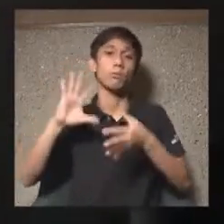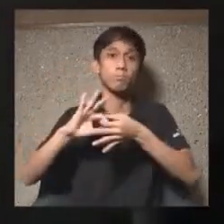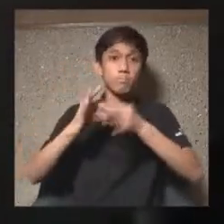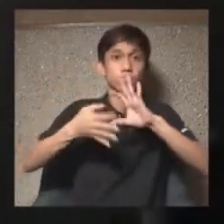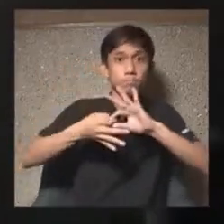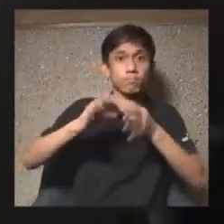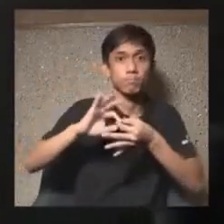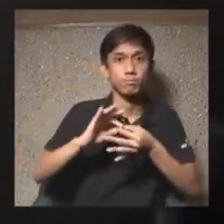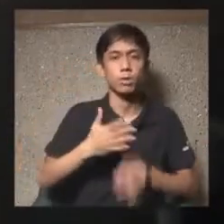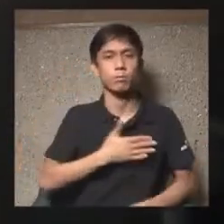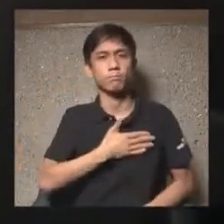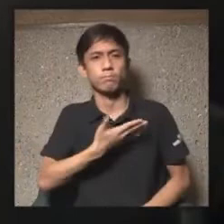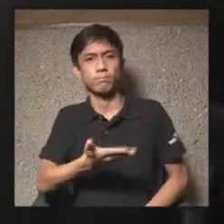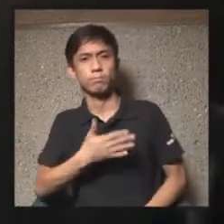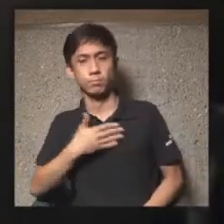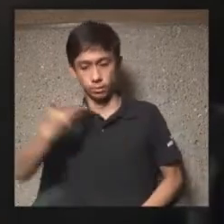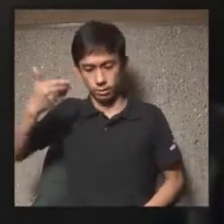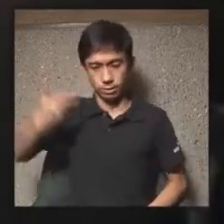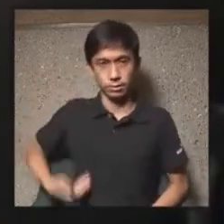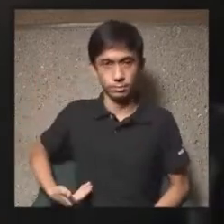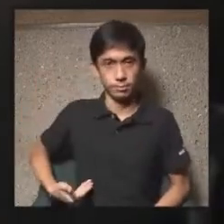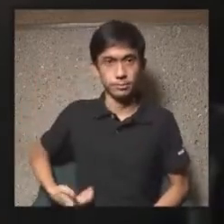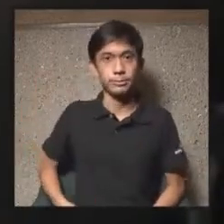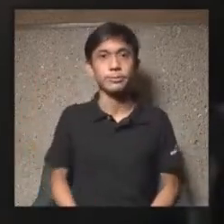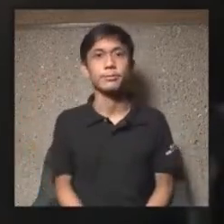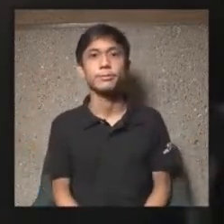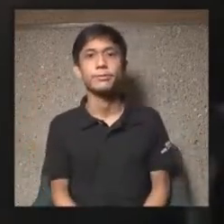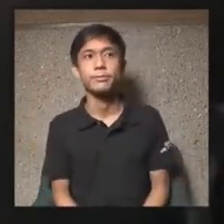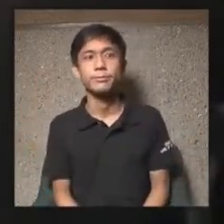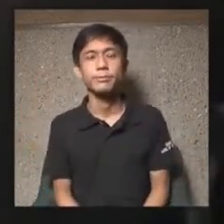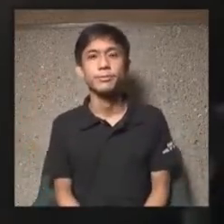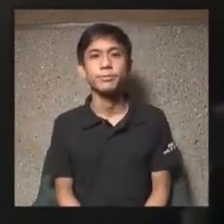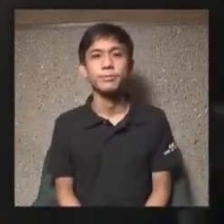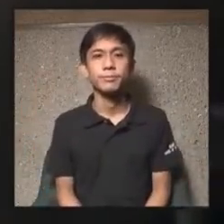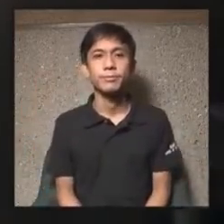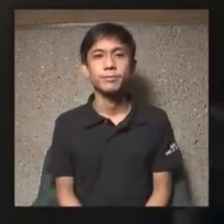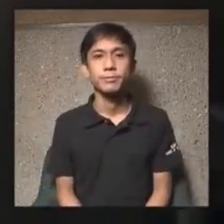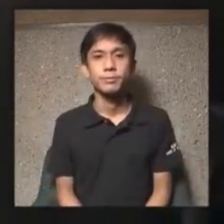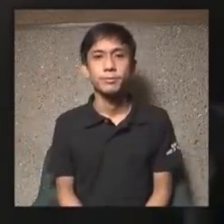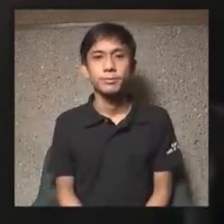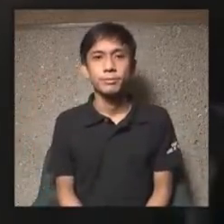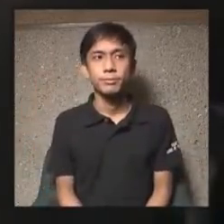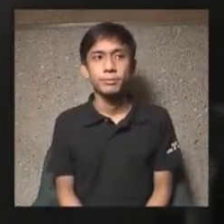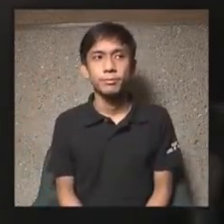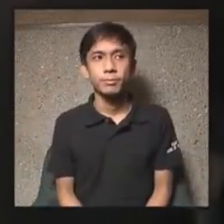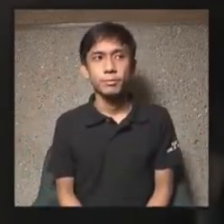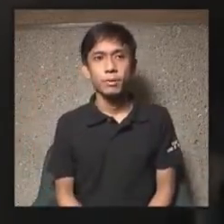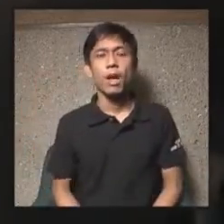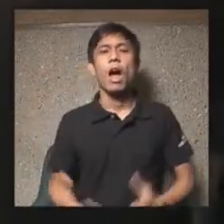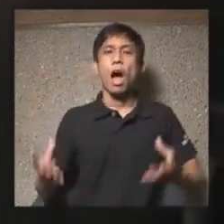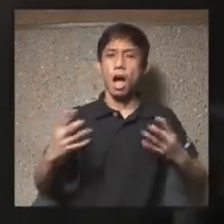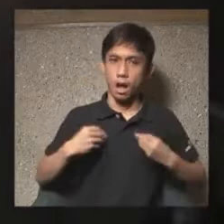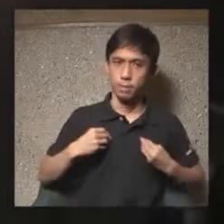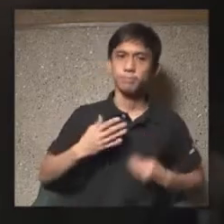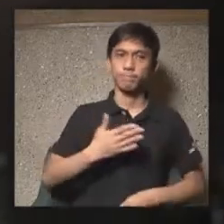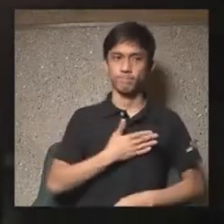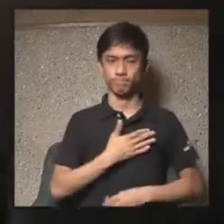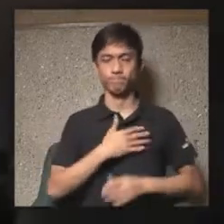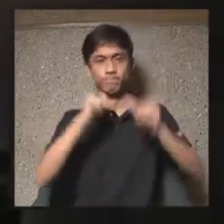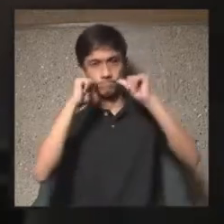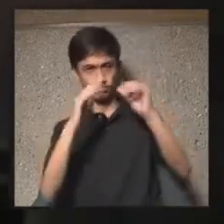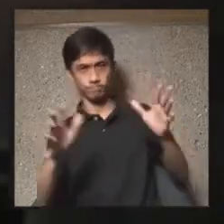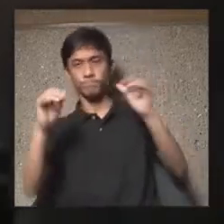to me. In my desire of getting my blessing, the blessing that I want, which was